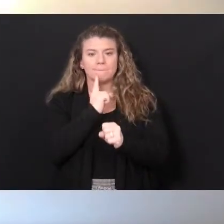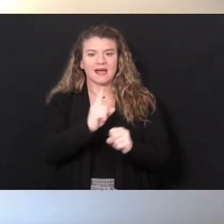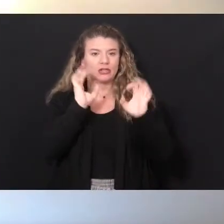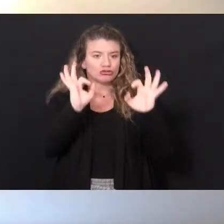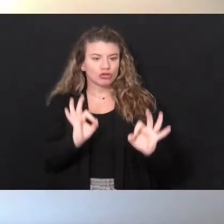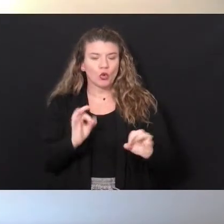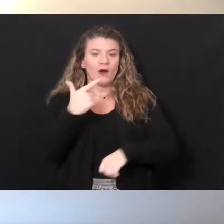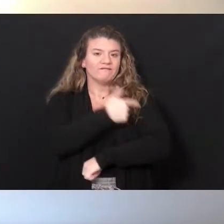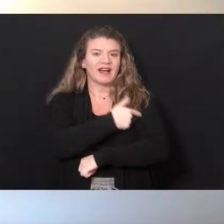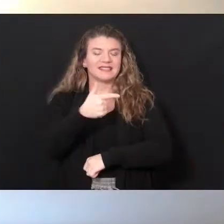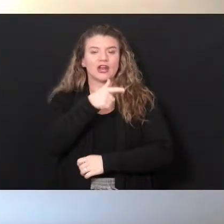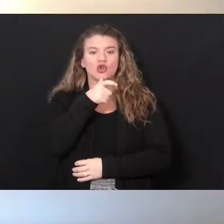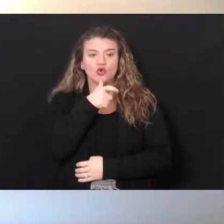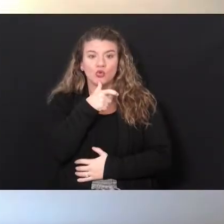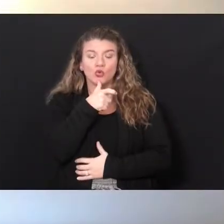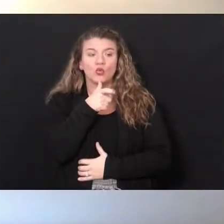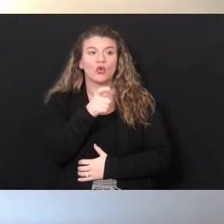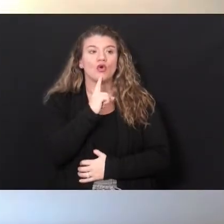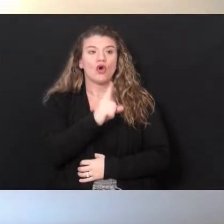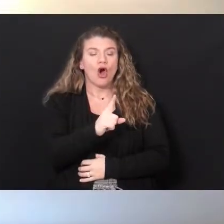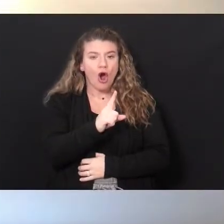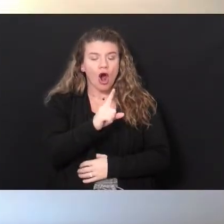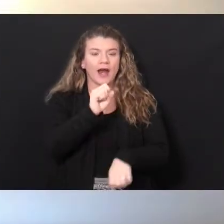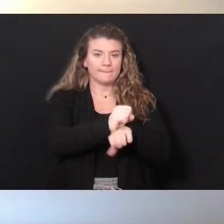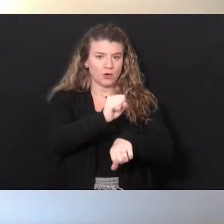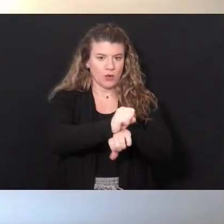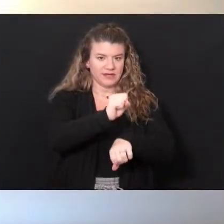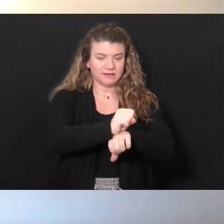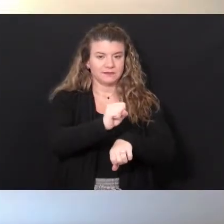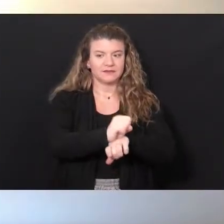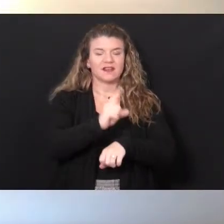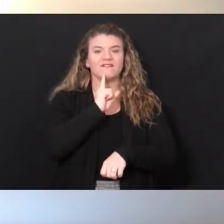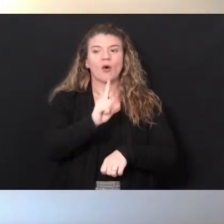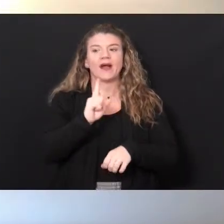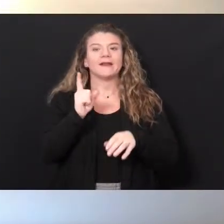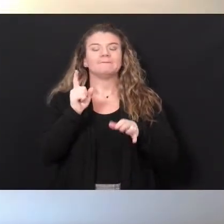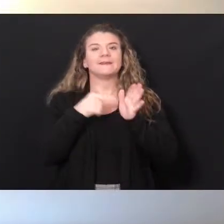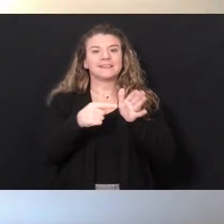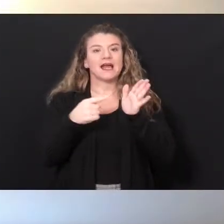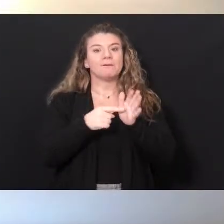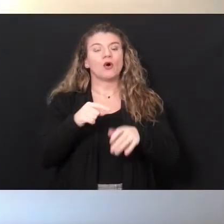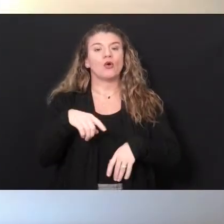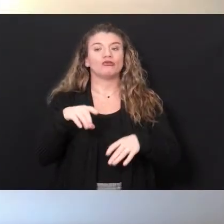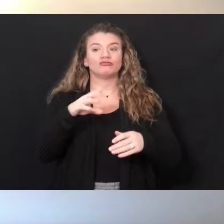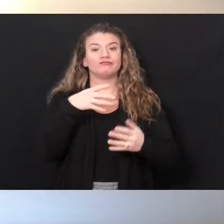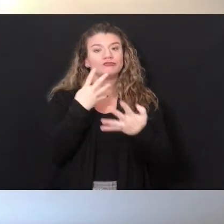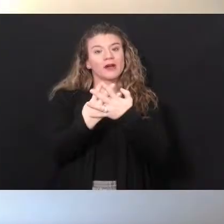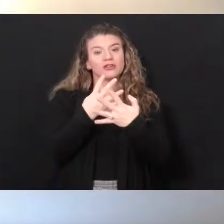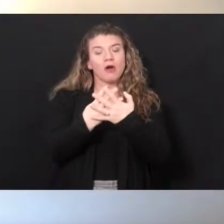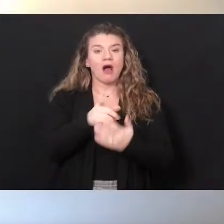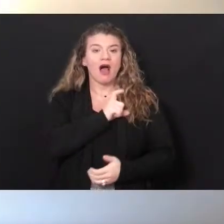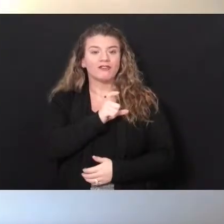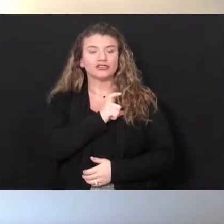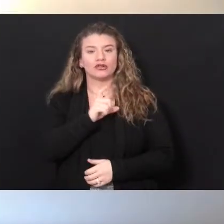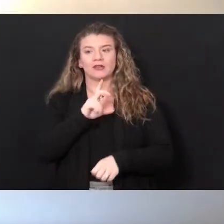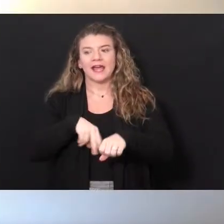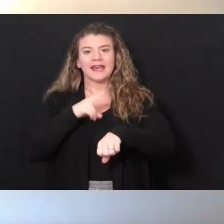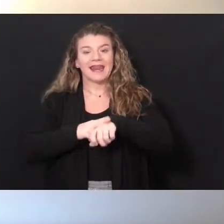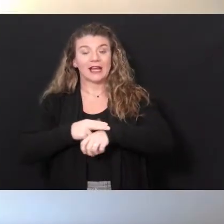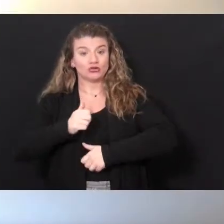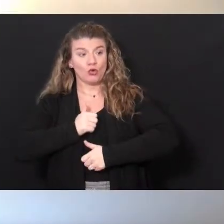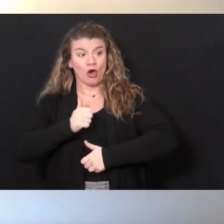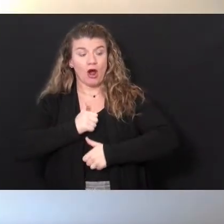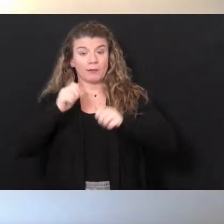vaccinating those who are our employees. For example, a corrections officer or a National Guard personnel who may